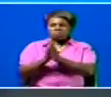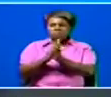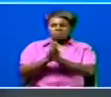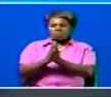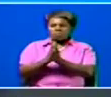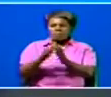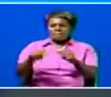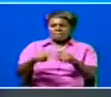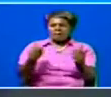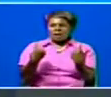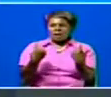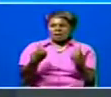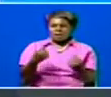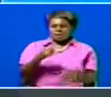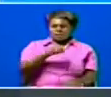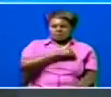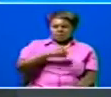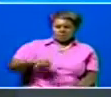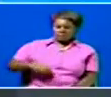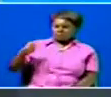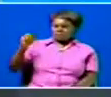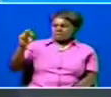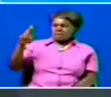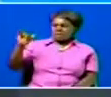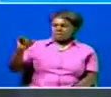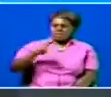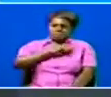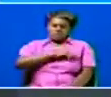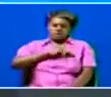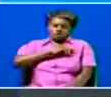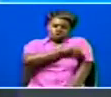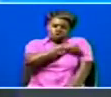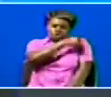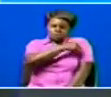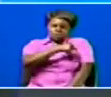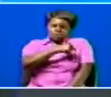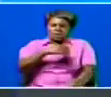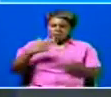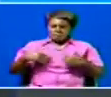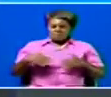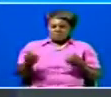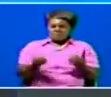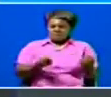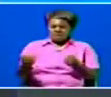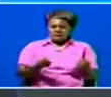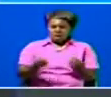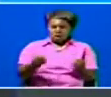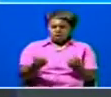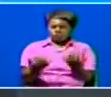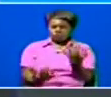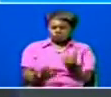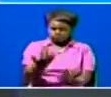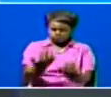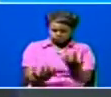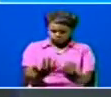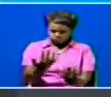He was erupted at St. Mary's Mission Hospital in Gilgil, and a vehicle belonging to people allegedly sent by Assumption Sisters was